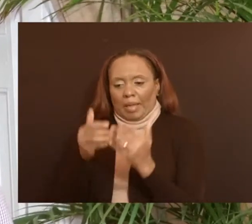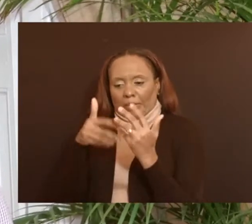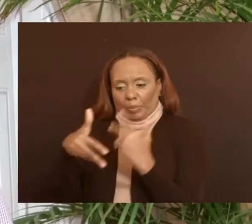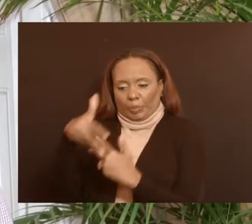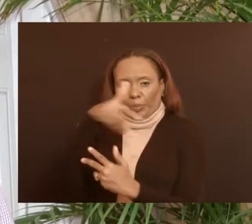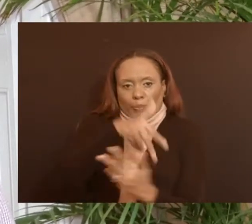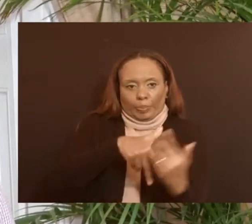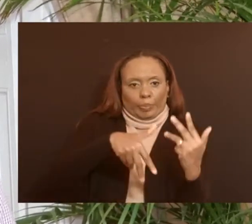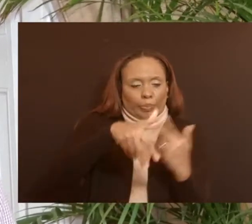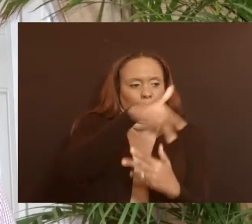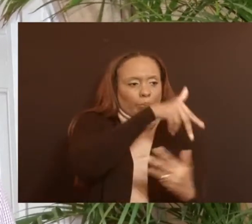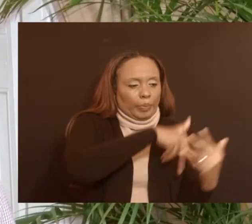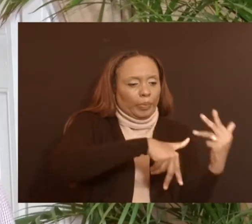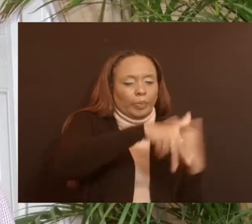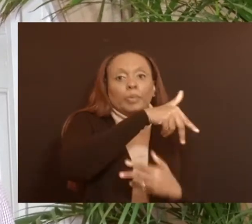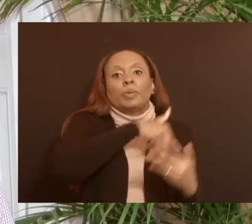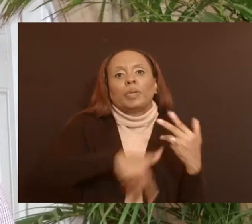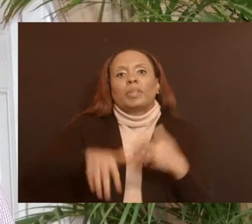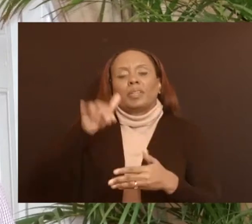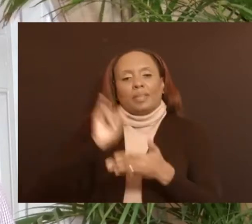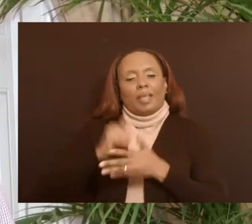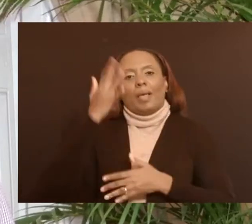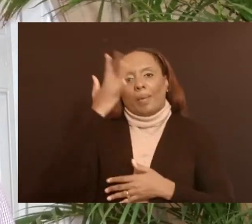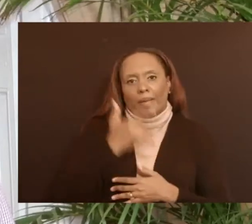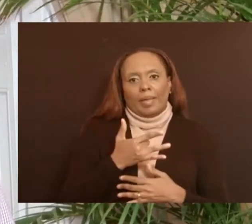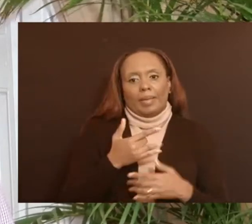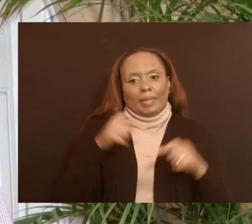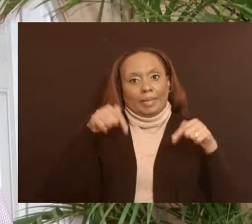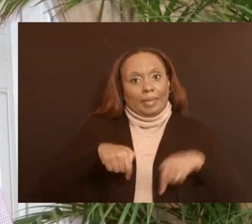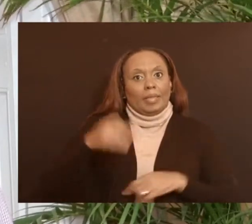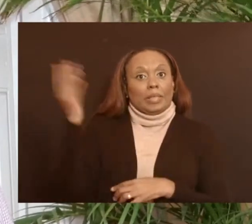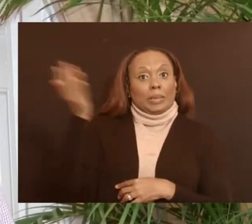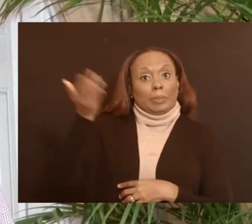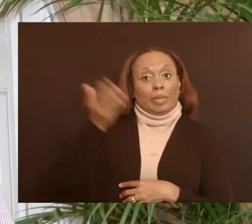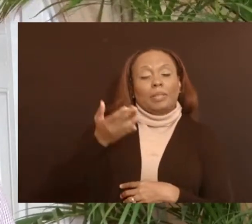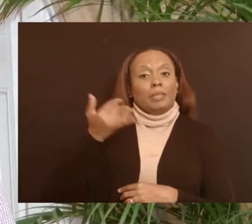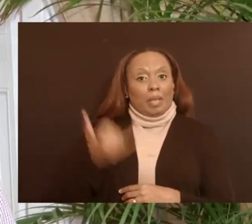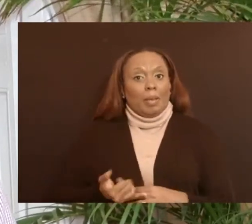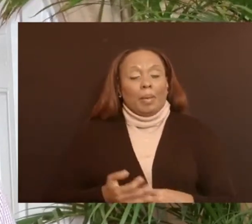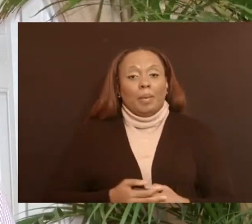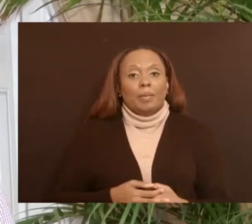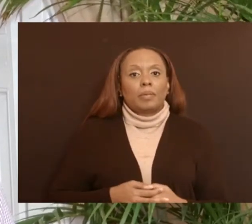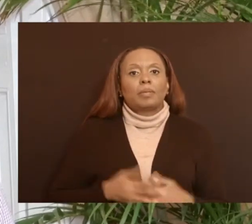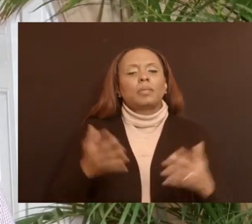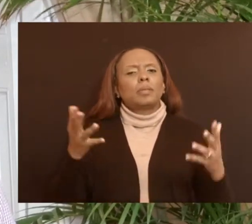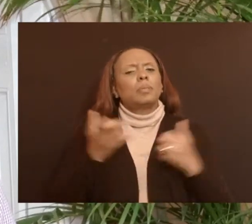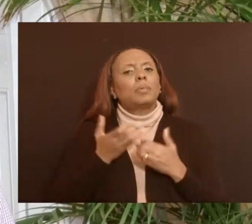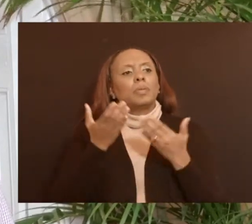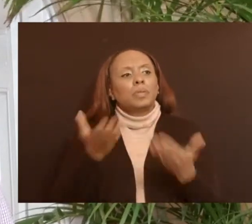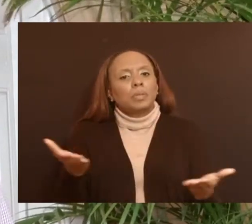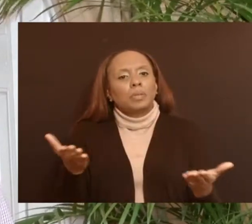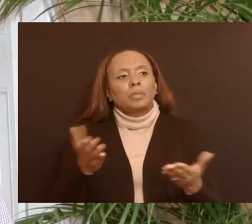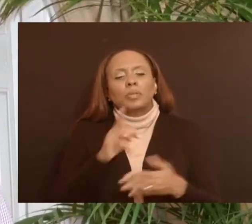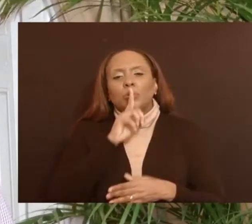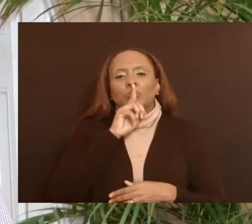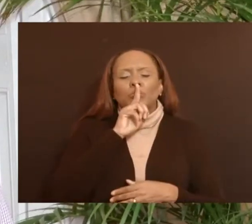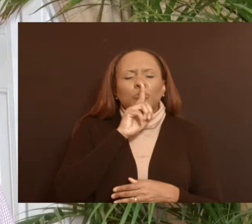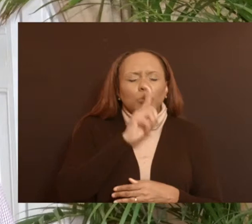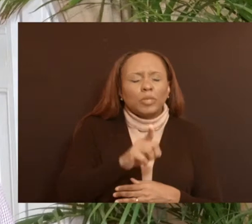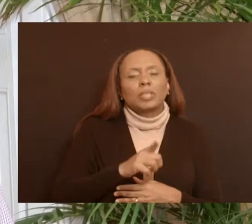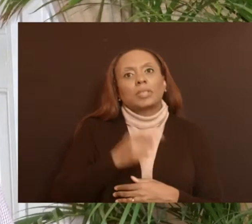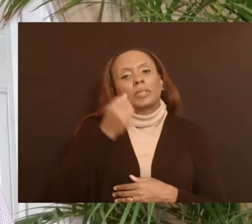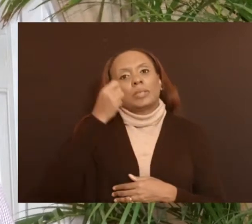of this press conference, to again seek from the Barbadian population that